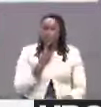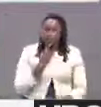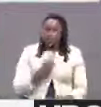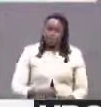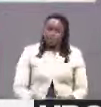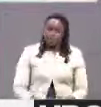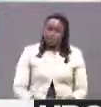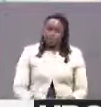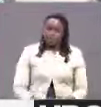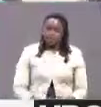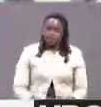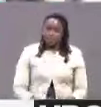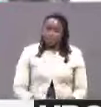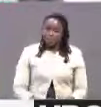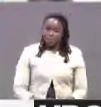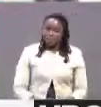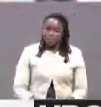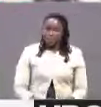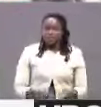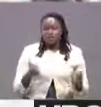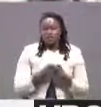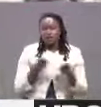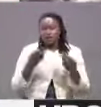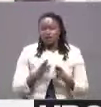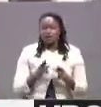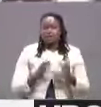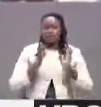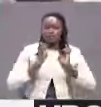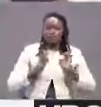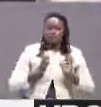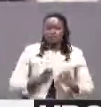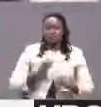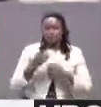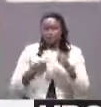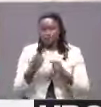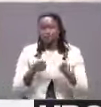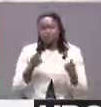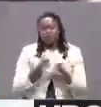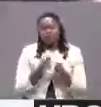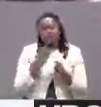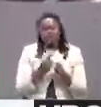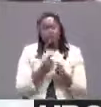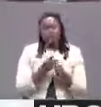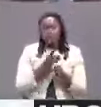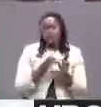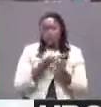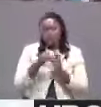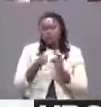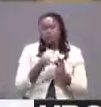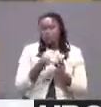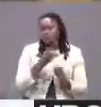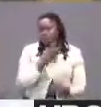the COVID-19 pandemic, realized increased stunting, attributed to prolonged drought as a result of insufficient